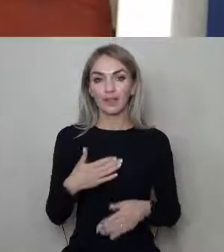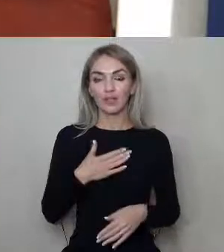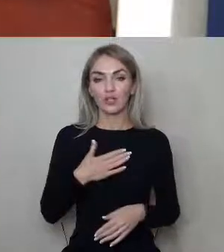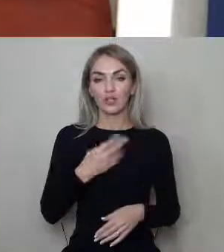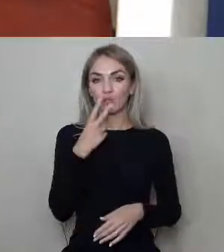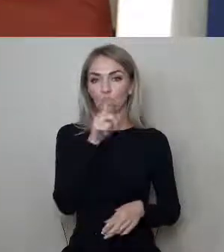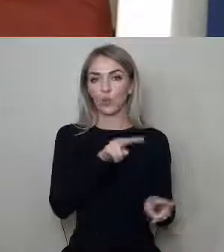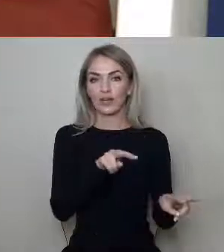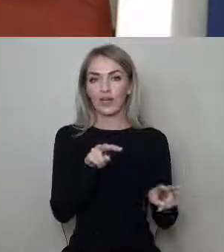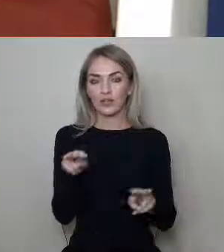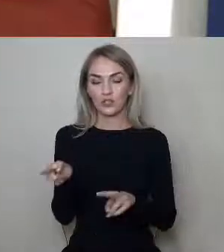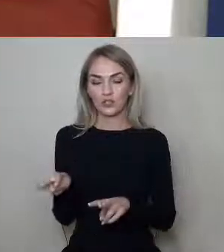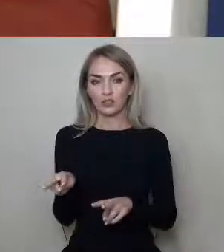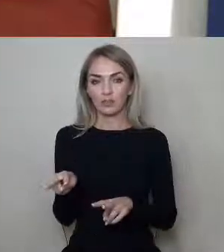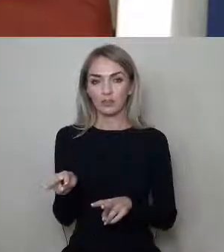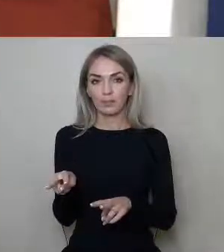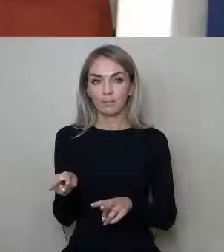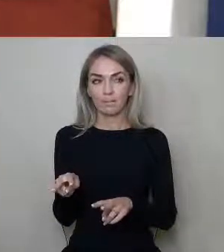respective Commission. Our observers